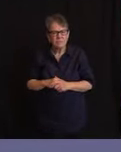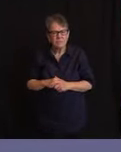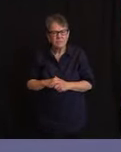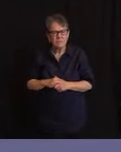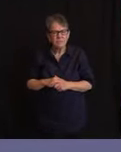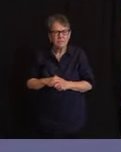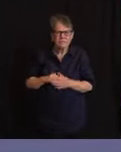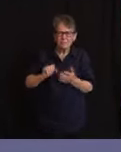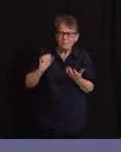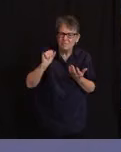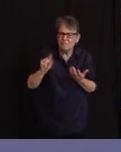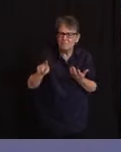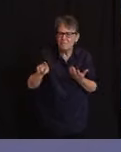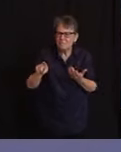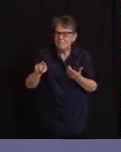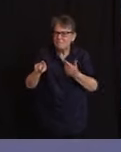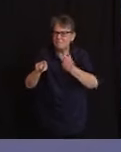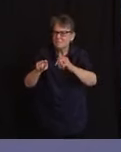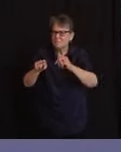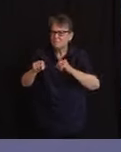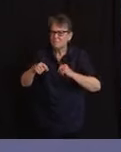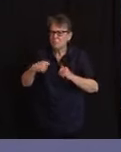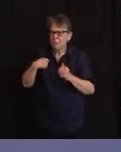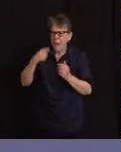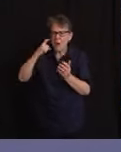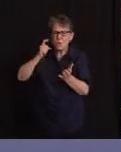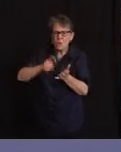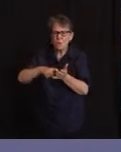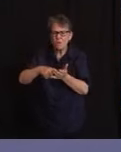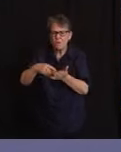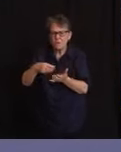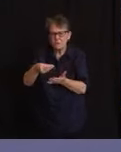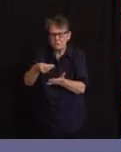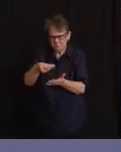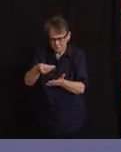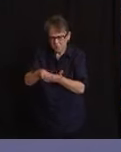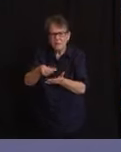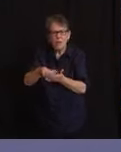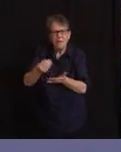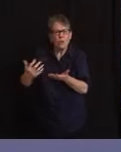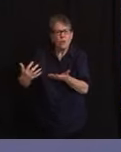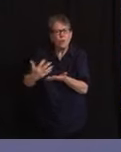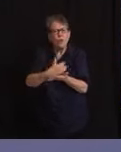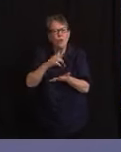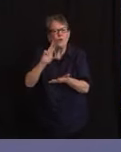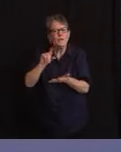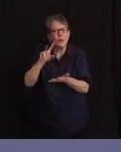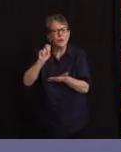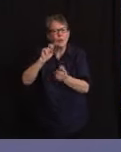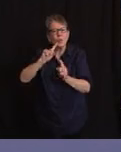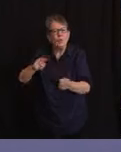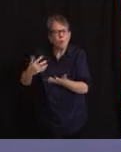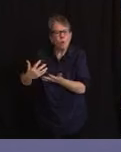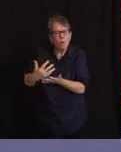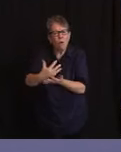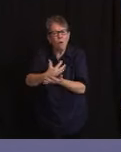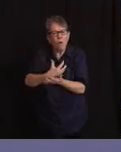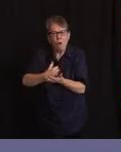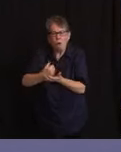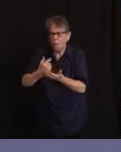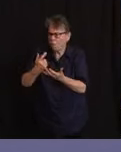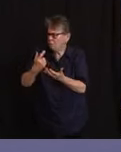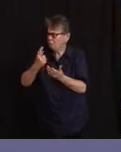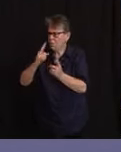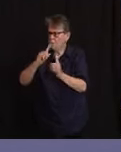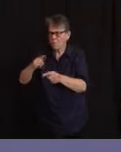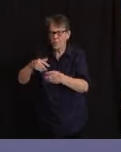for April that will come next month is obviously going to be very different. What's your reaction to the March numbers, and are you bracing for what we're